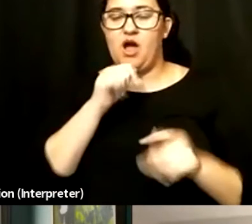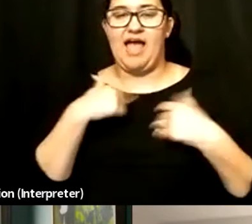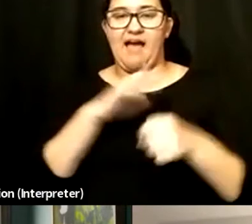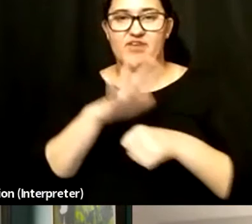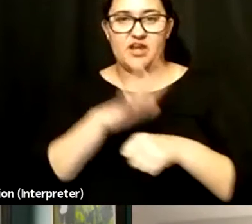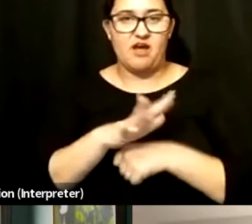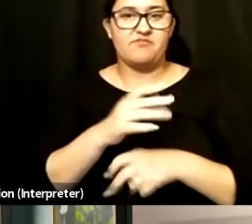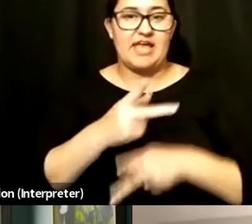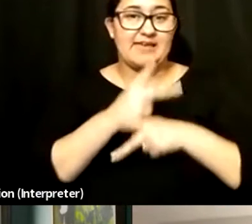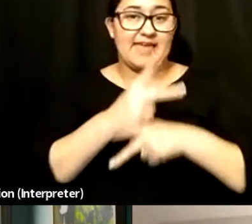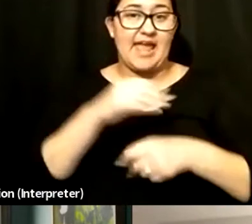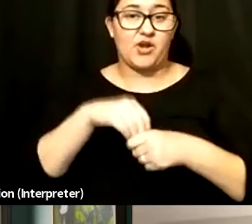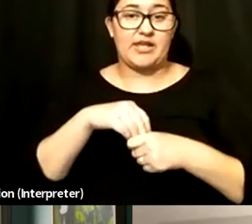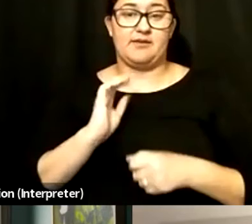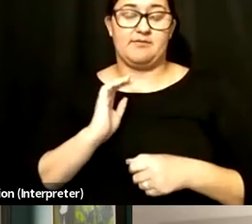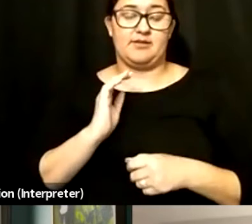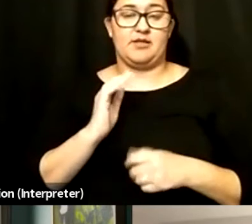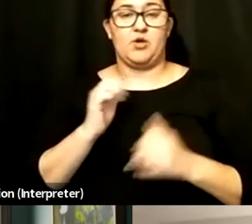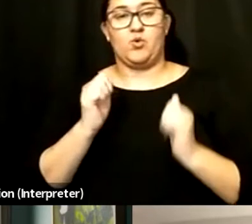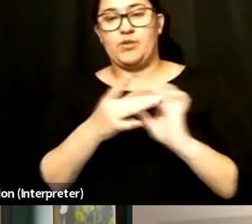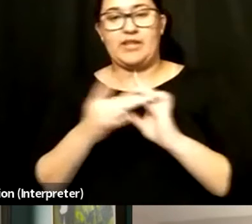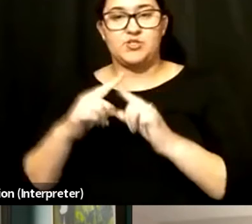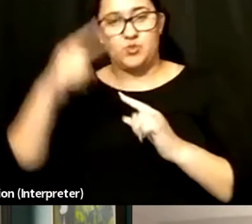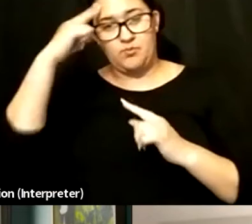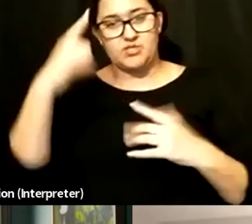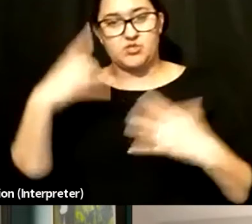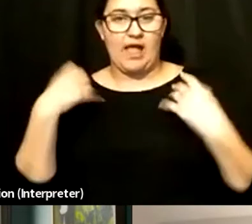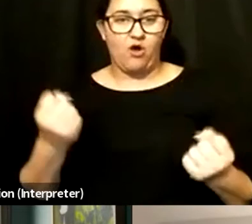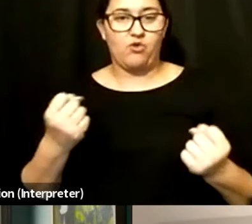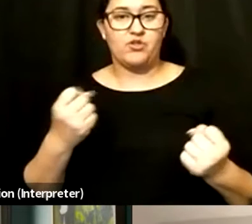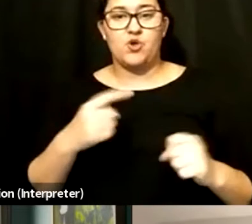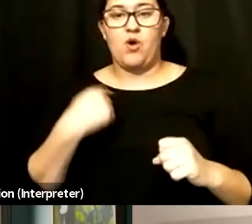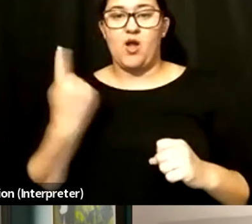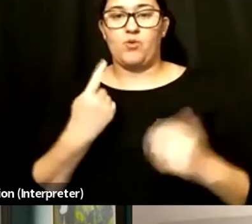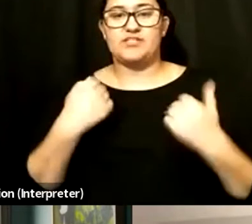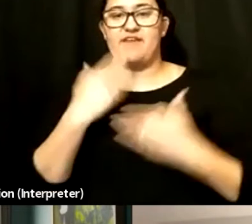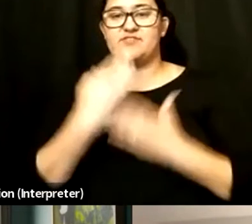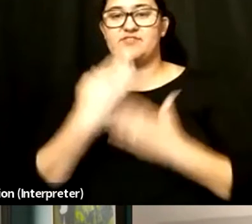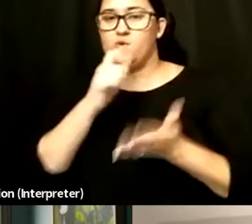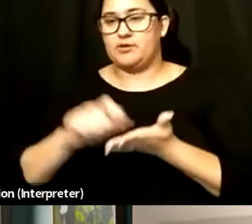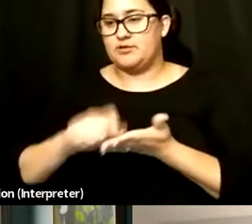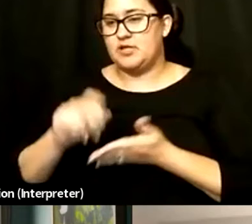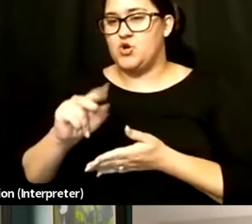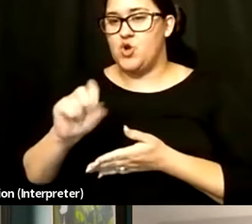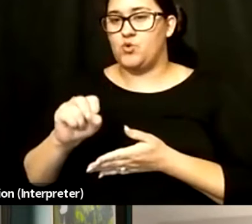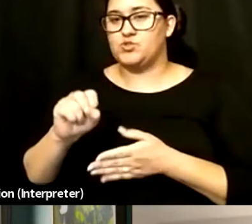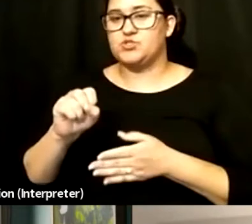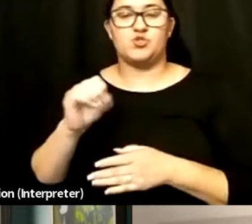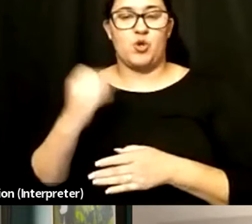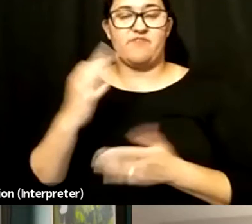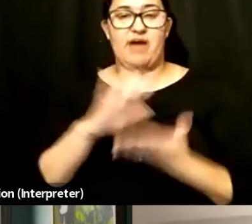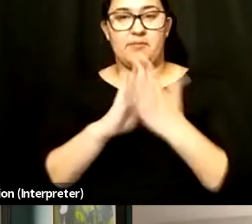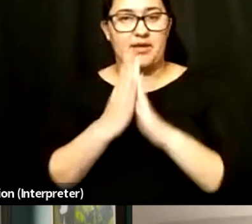So I bring somebody with me to make sure that like they're keeping notes so that I'm not as distracted, or if I get emotional or distracted, somebody is still on